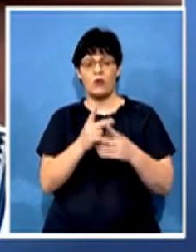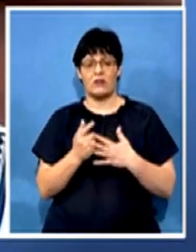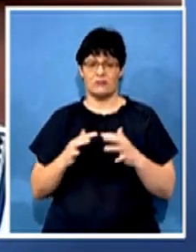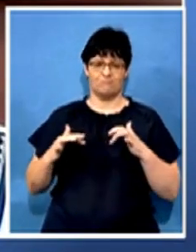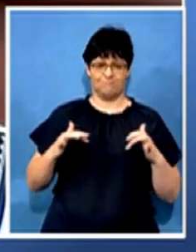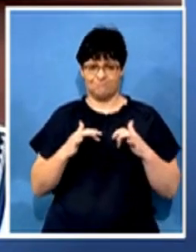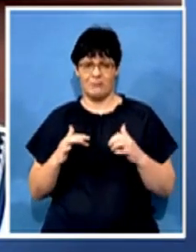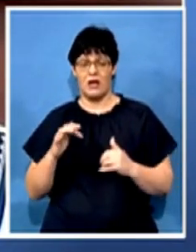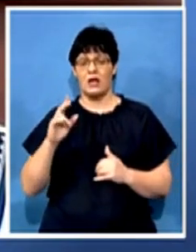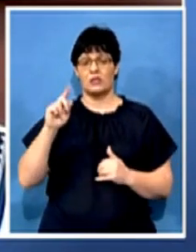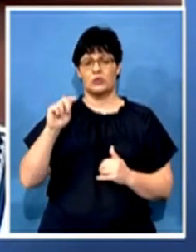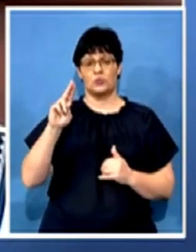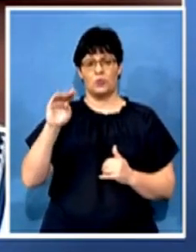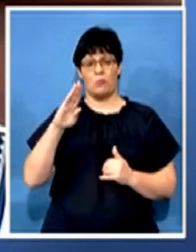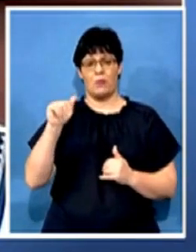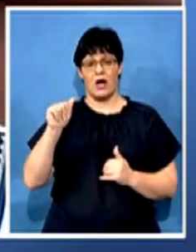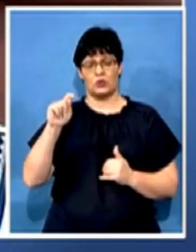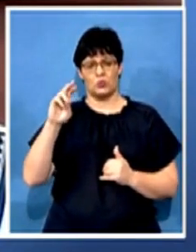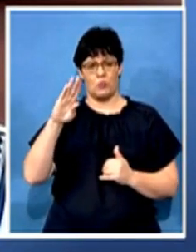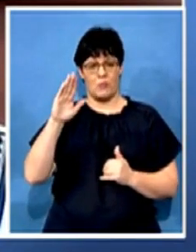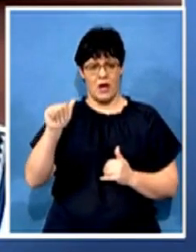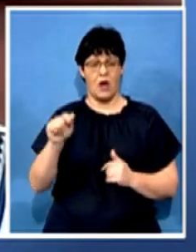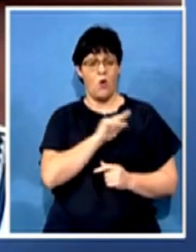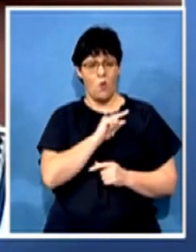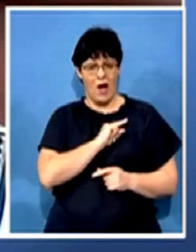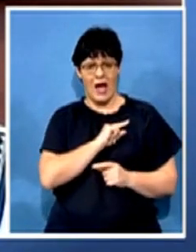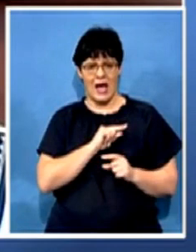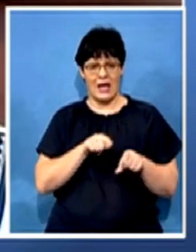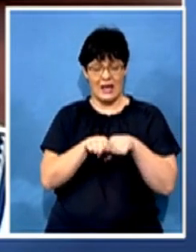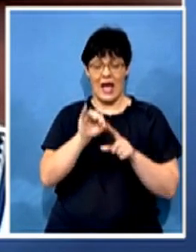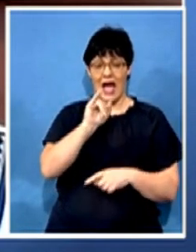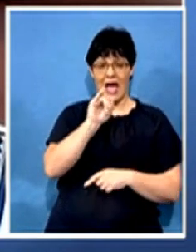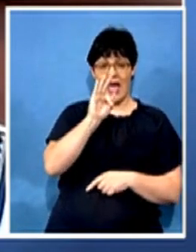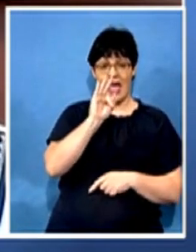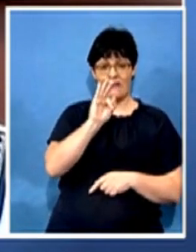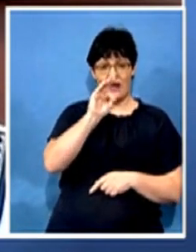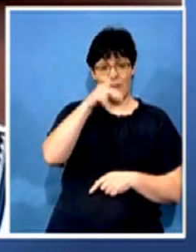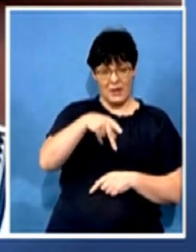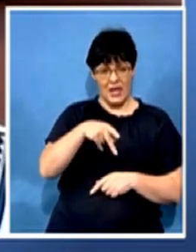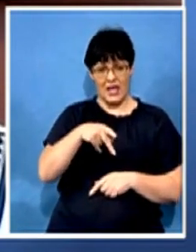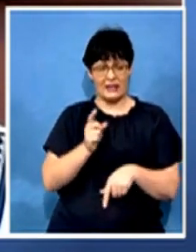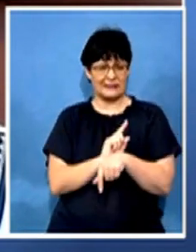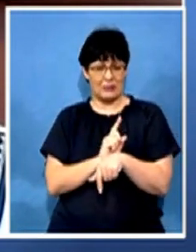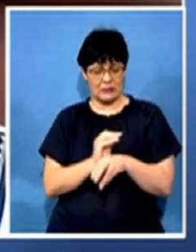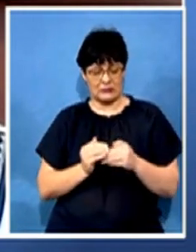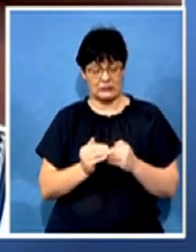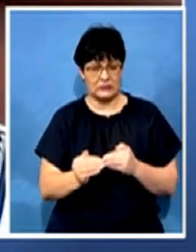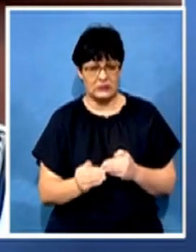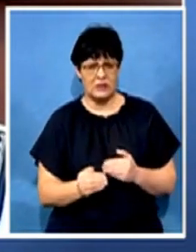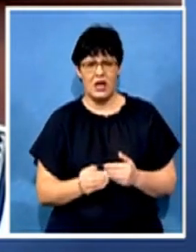tense because of the tie. The IFP is leading with preliminary results. What is it about this ward that these two